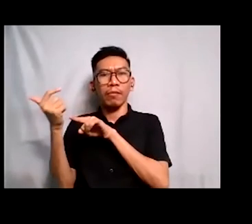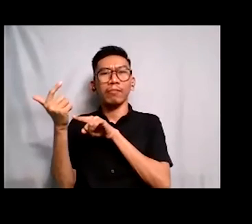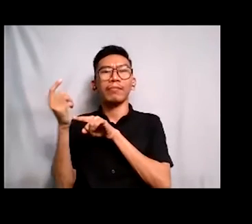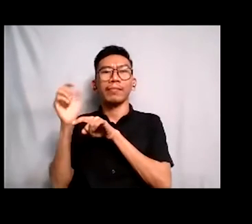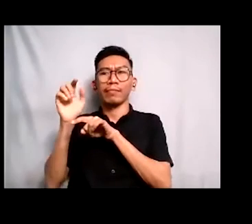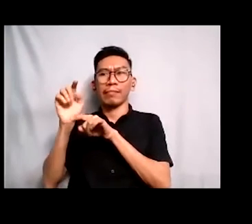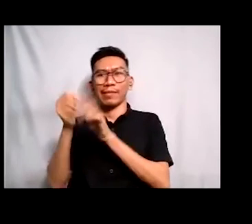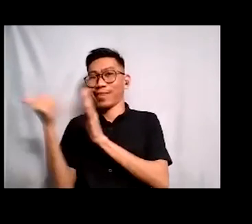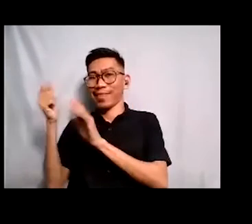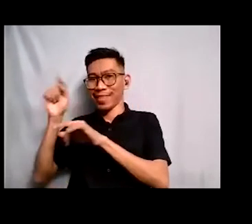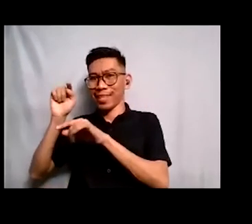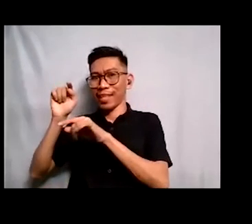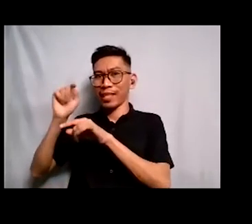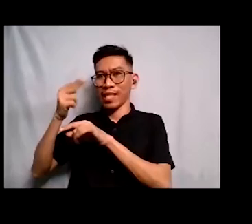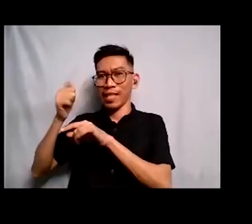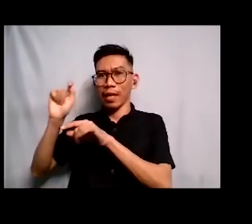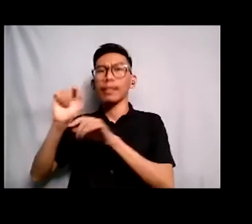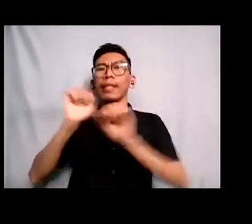T-H-E.